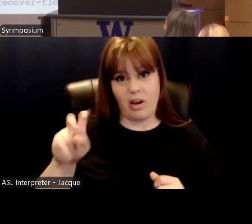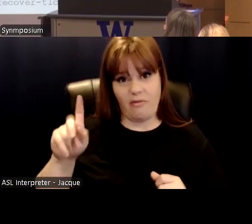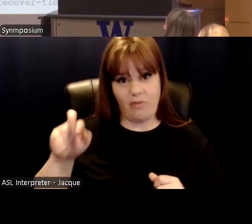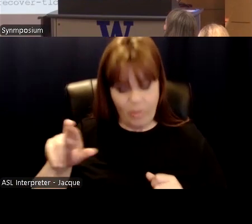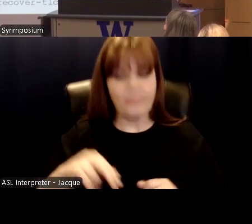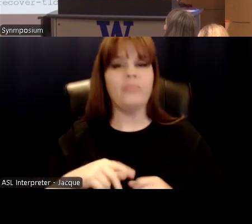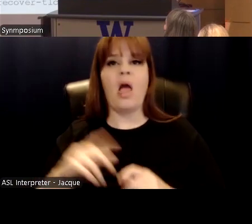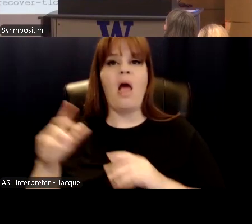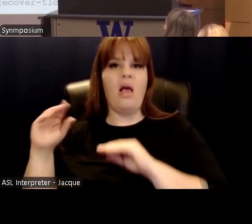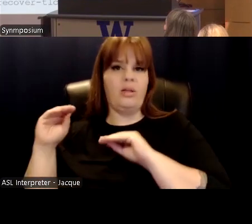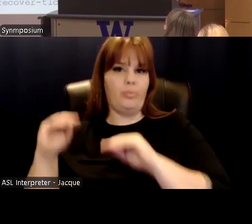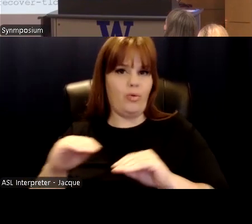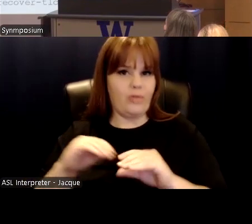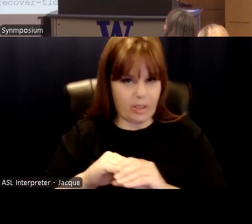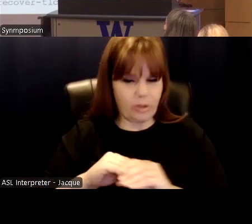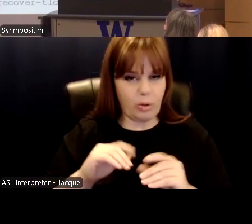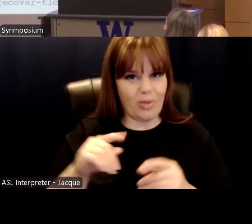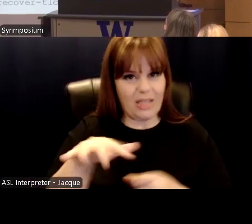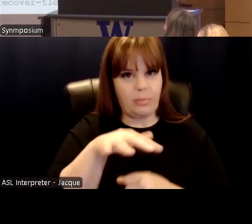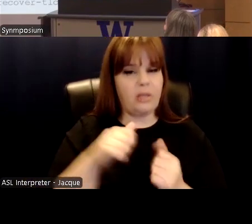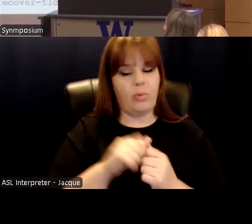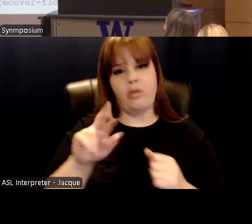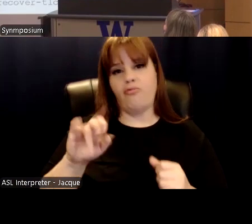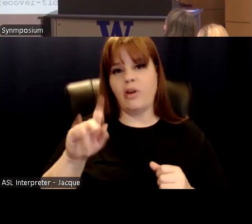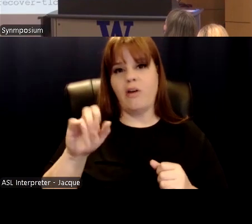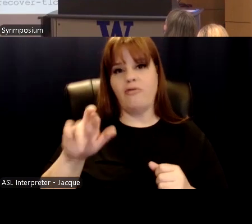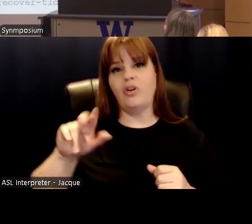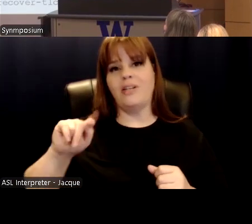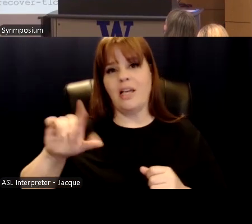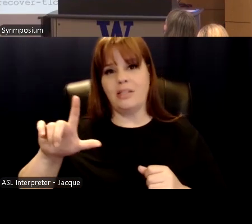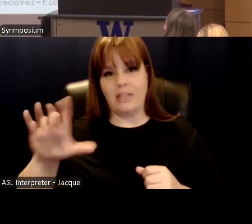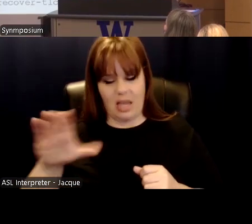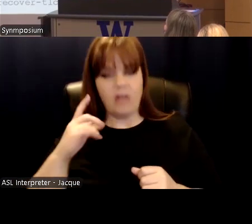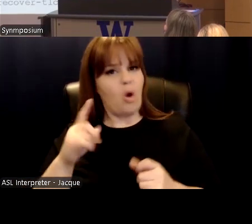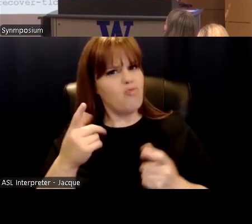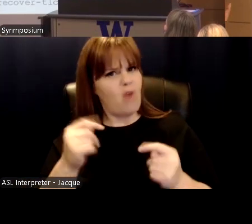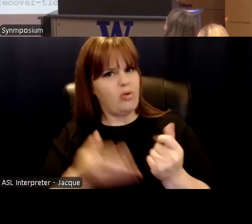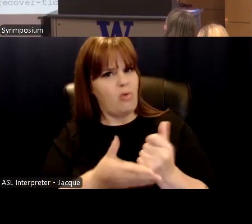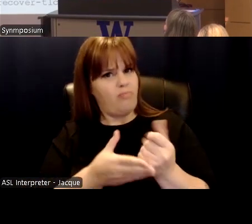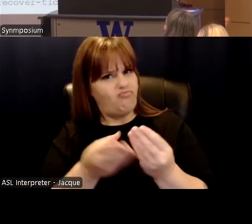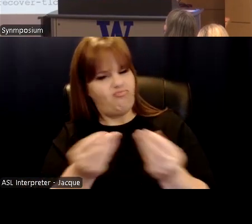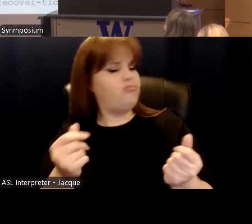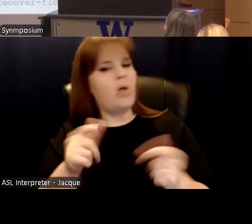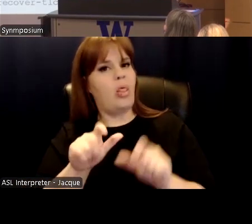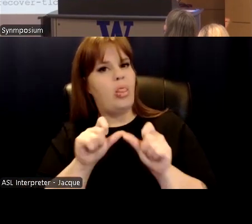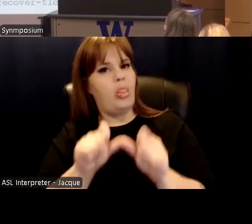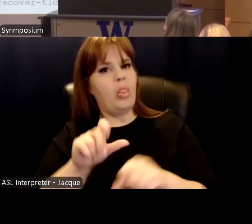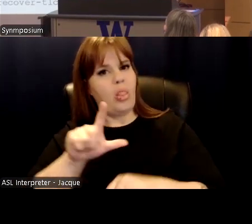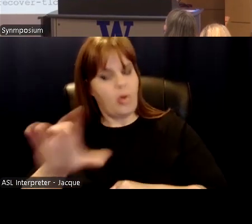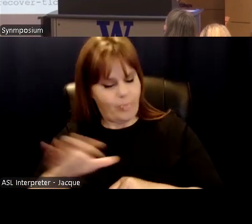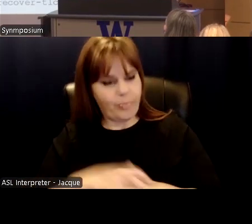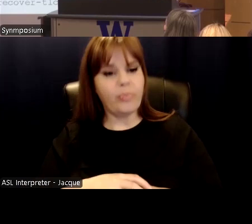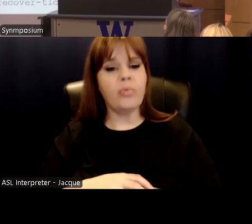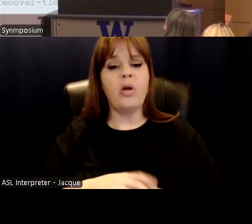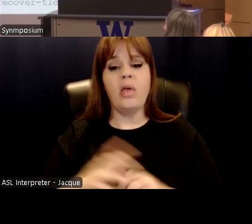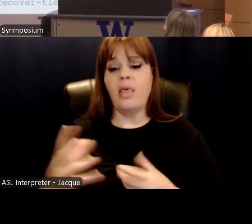space with Recover TLC, so treating long COVID. And they held a 3-day working group meeting where they included those same key